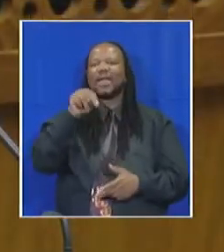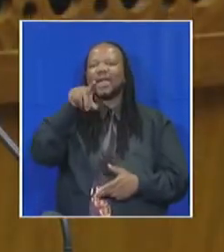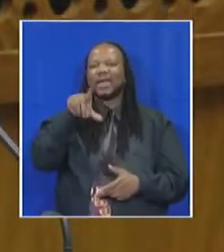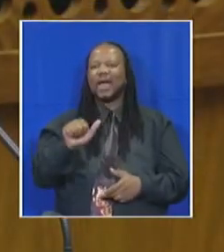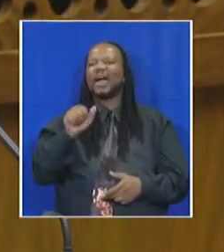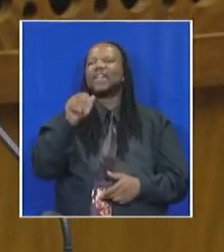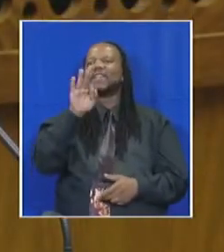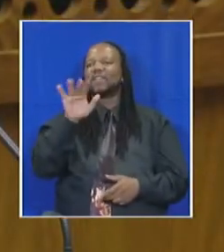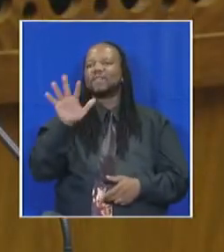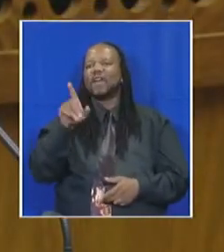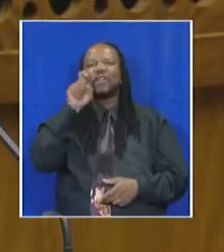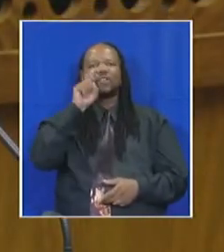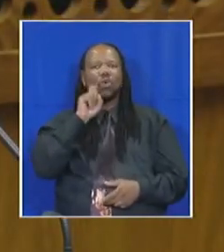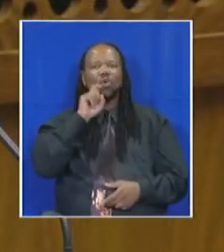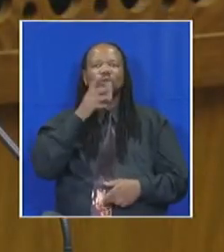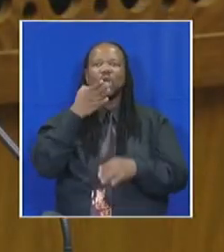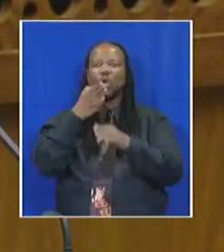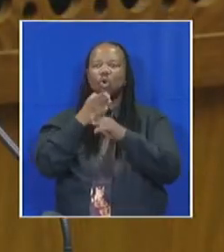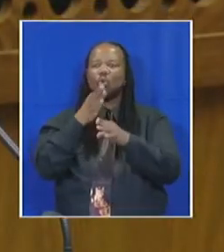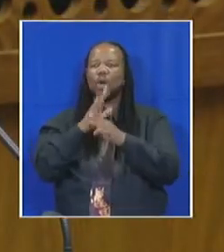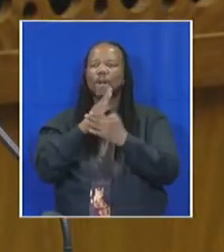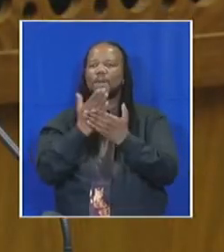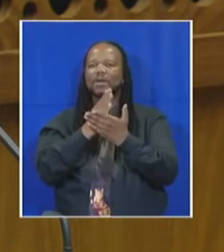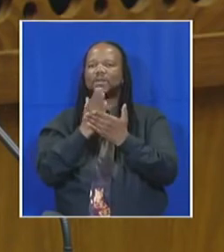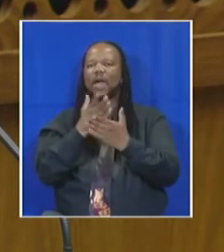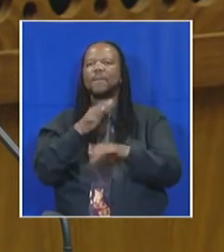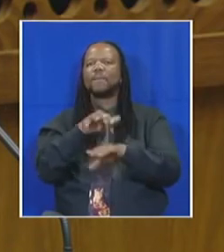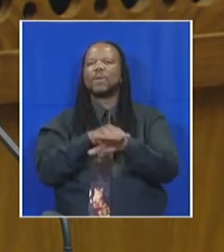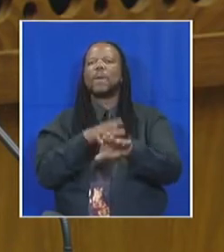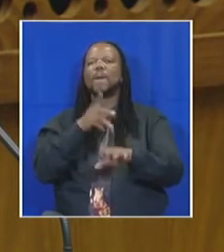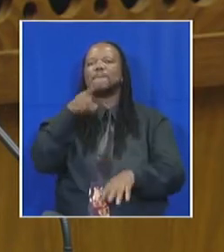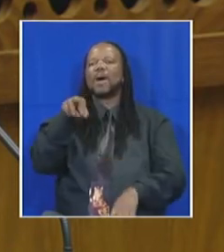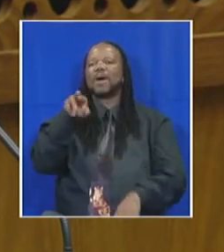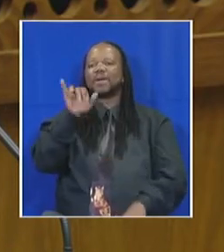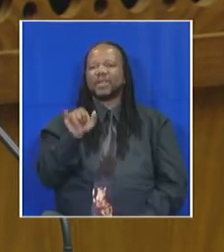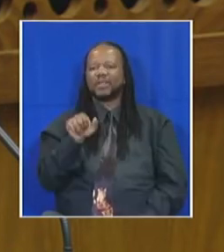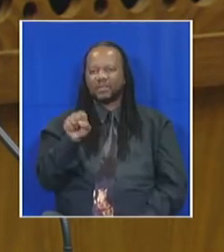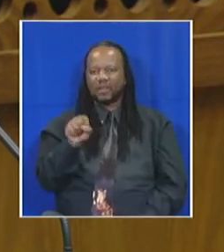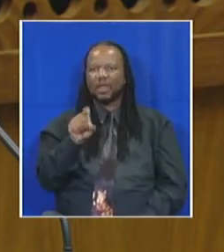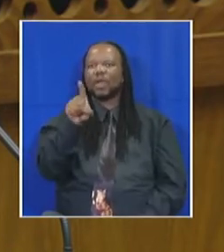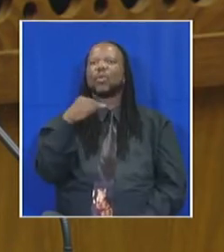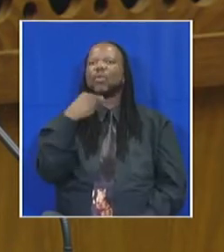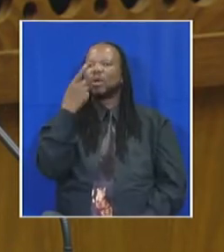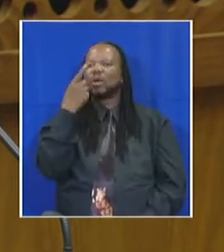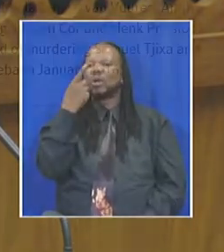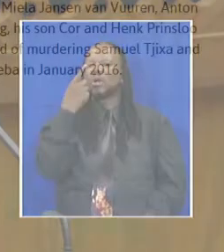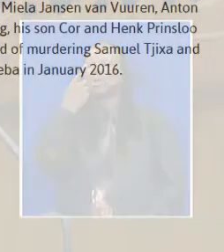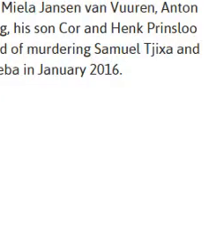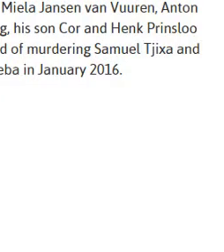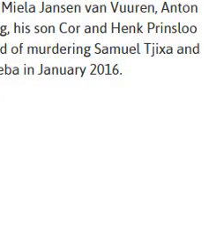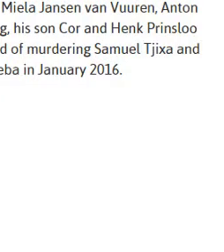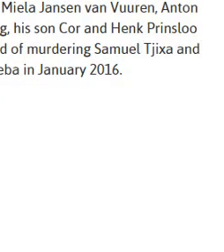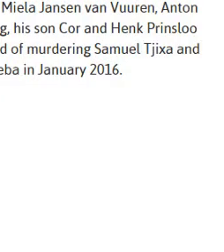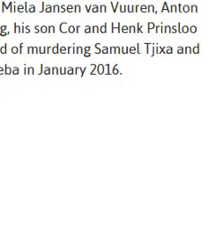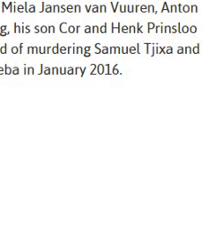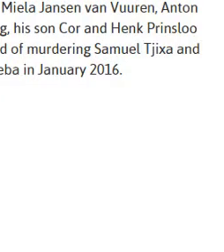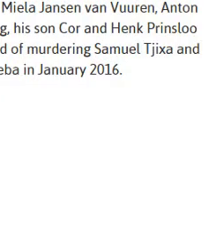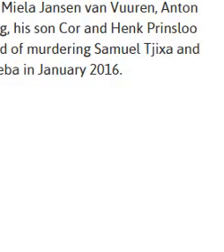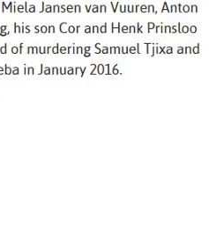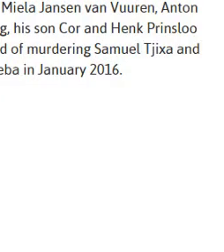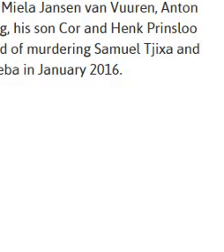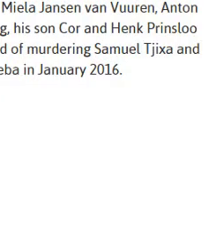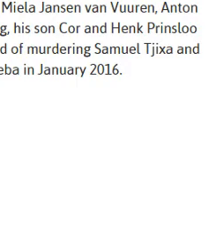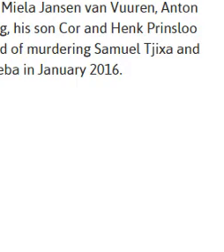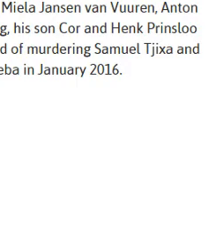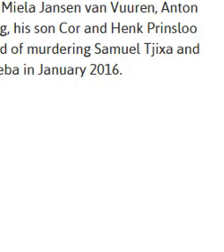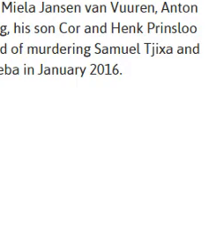old and working as casual laborers in farming Paris, were killed by a group of white farmers. Twenty-two